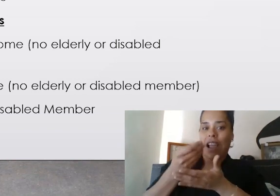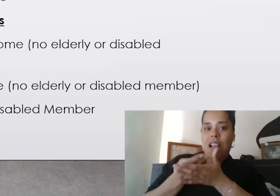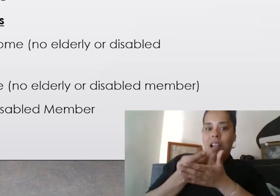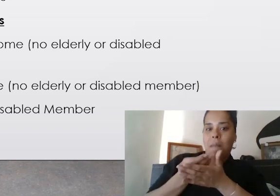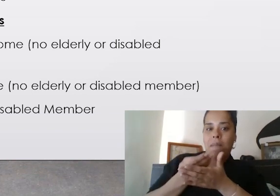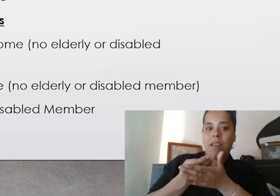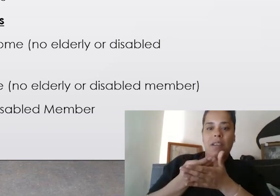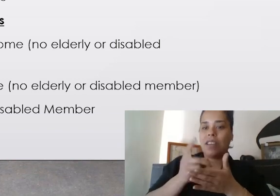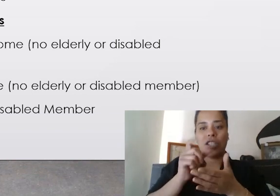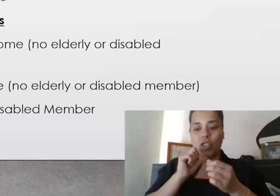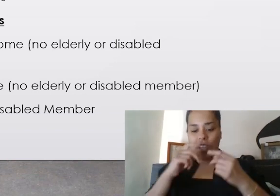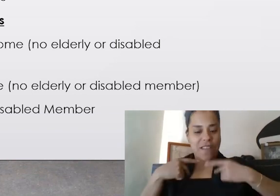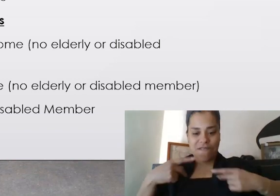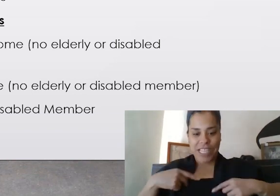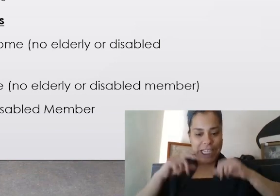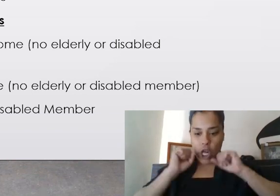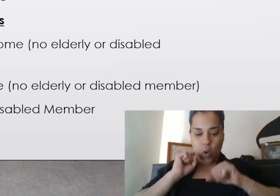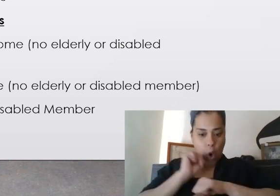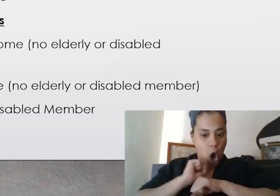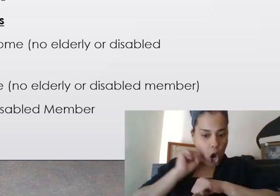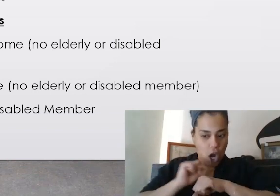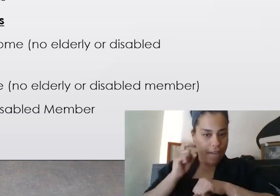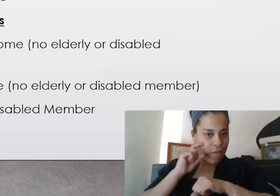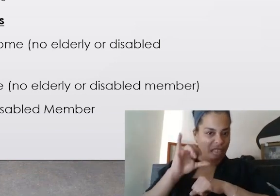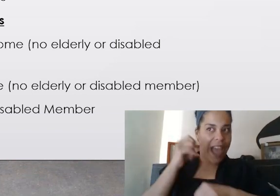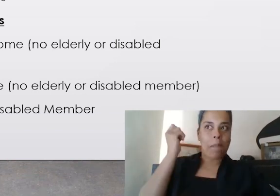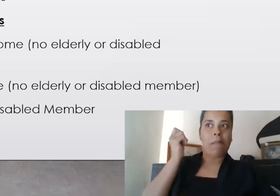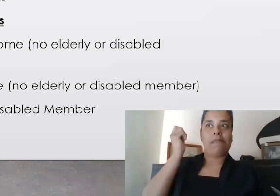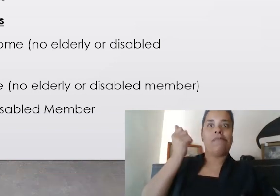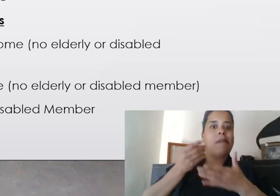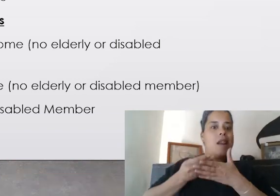for the benefits that you're getting with